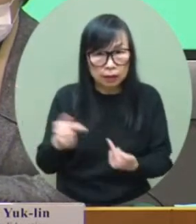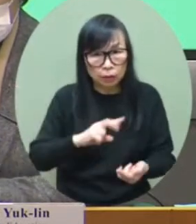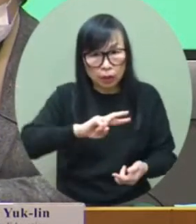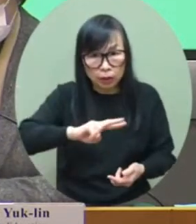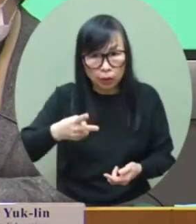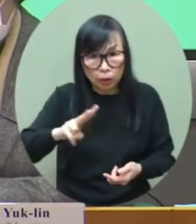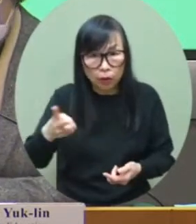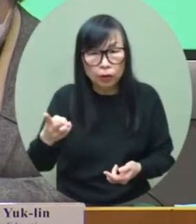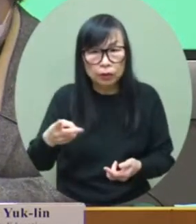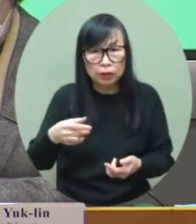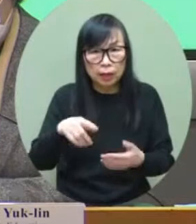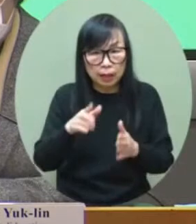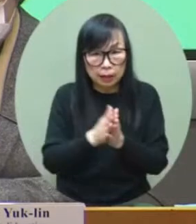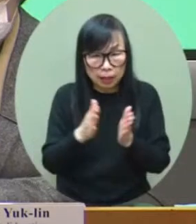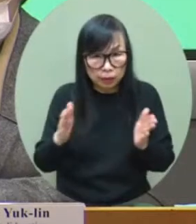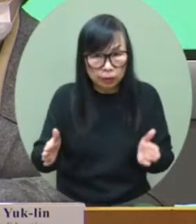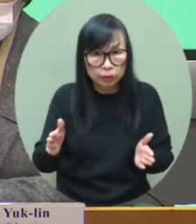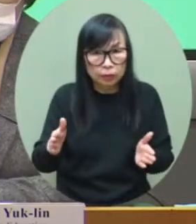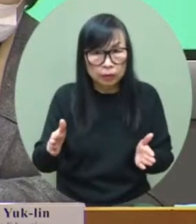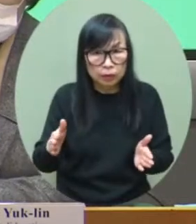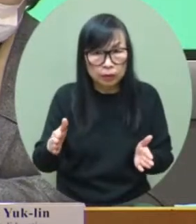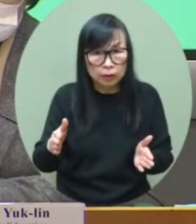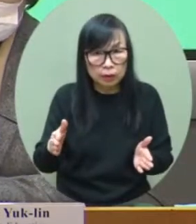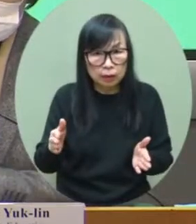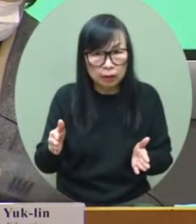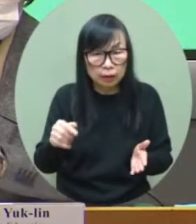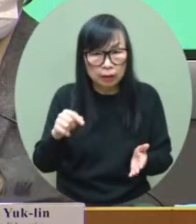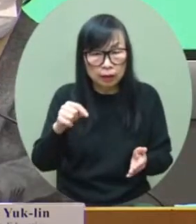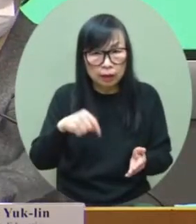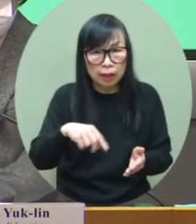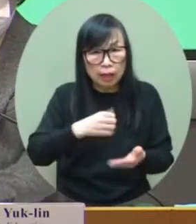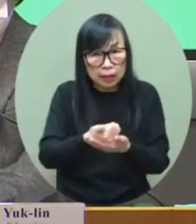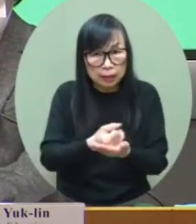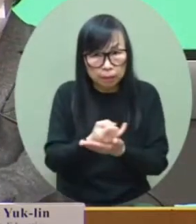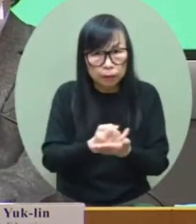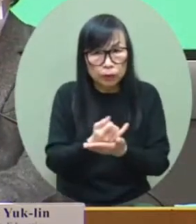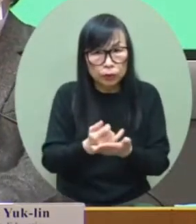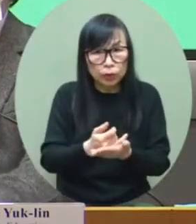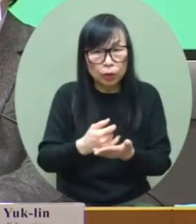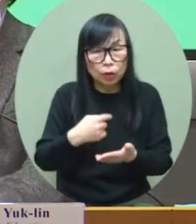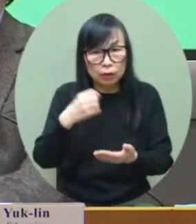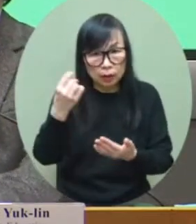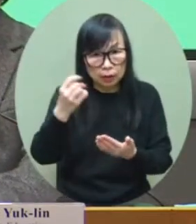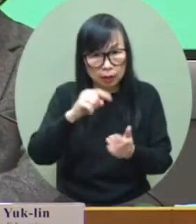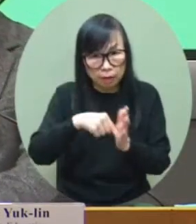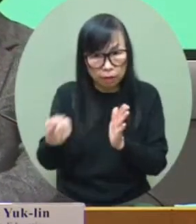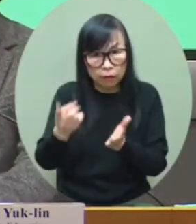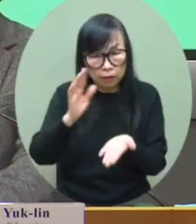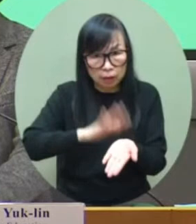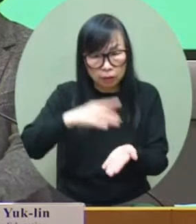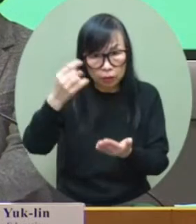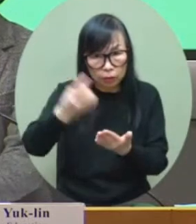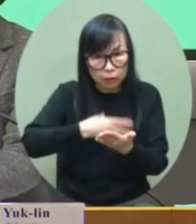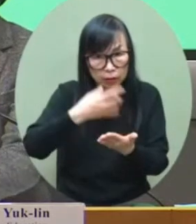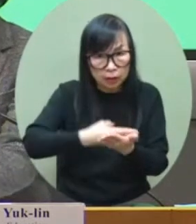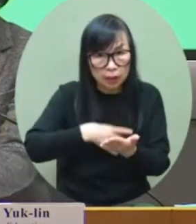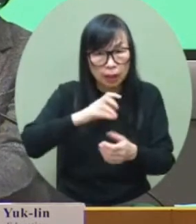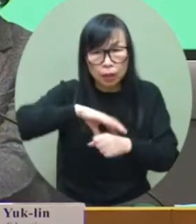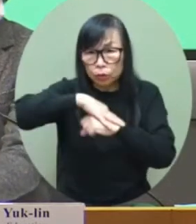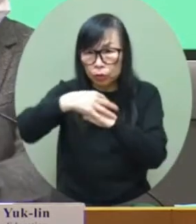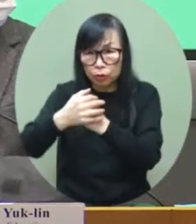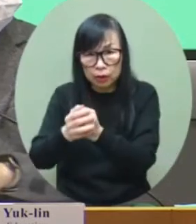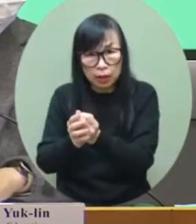Now, we have kept improving our measures. We also review our